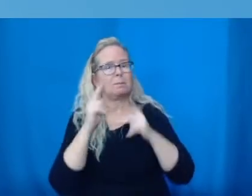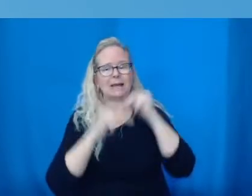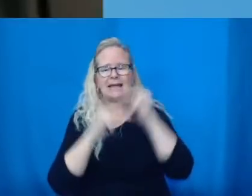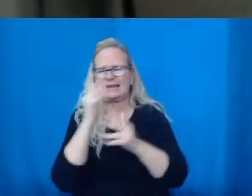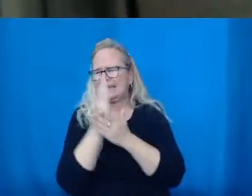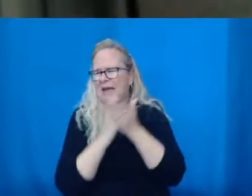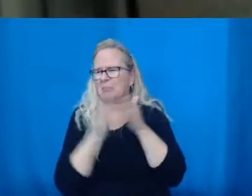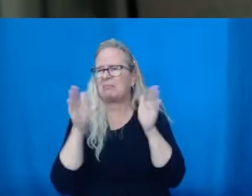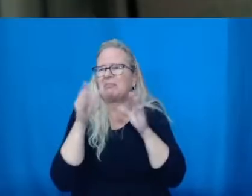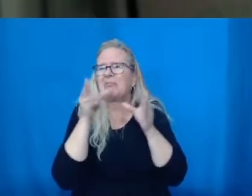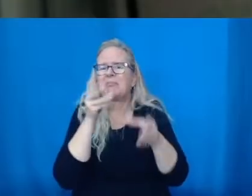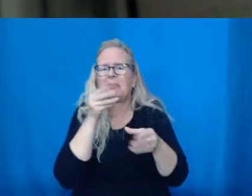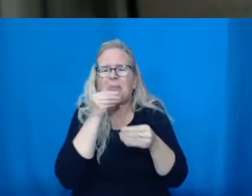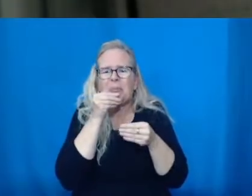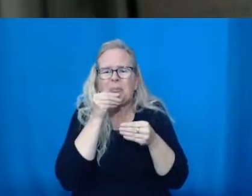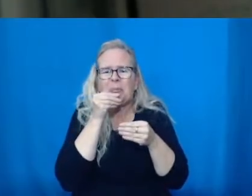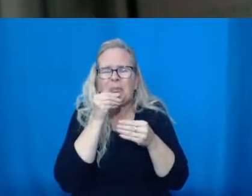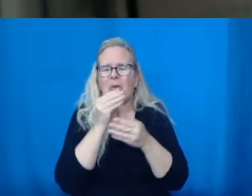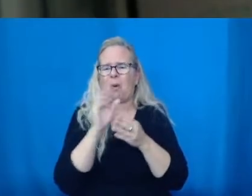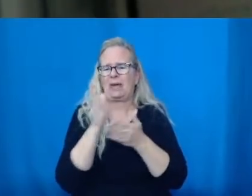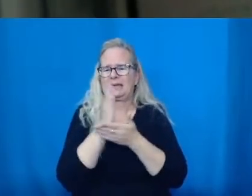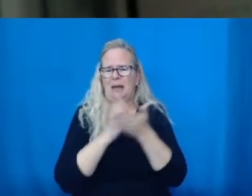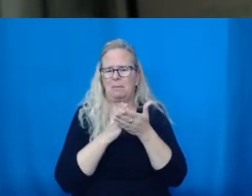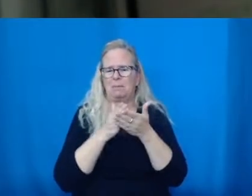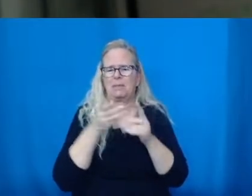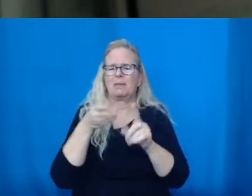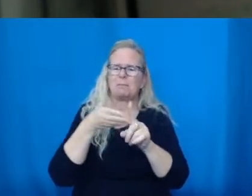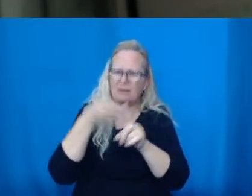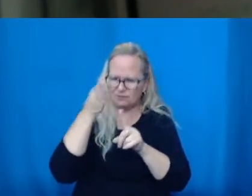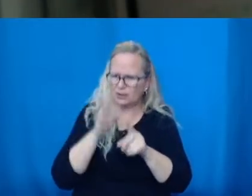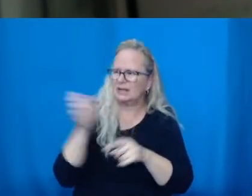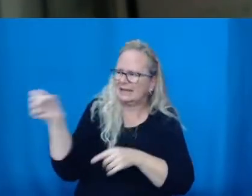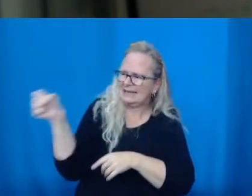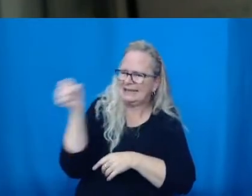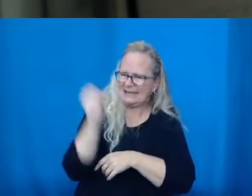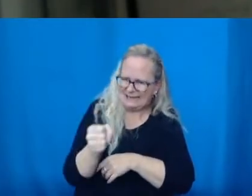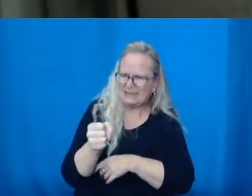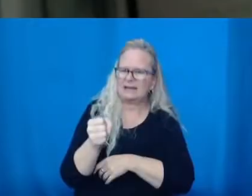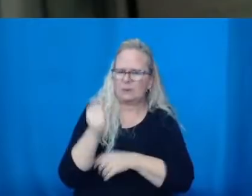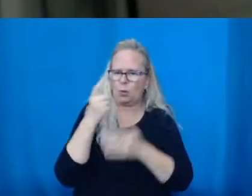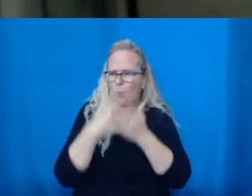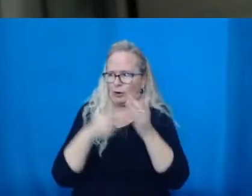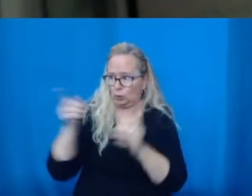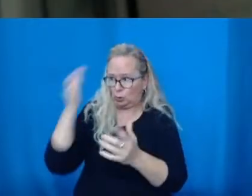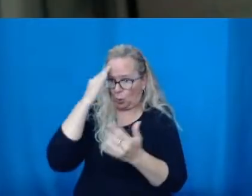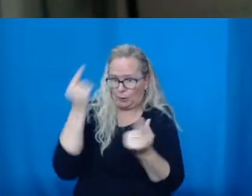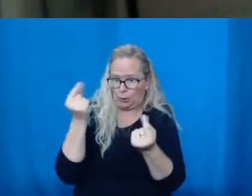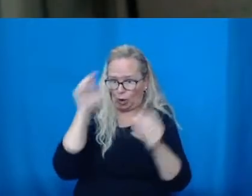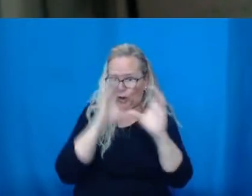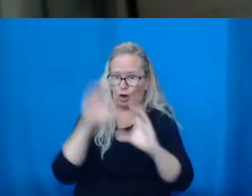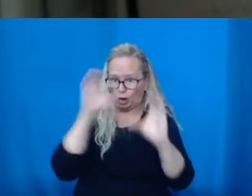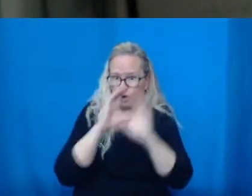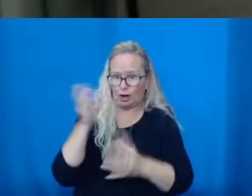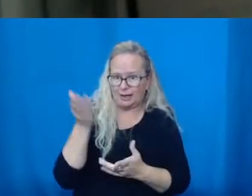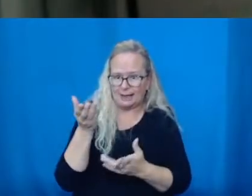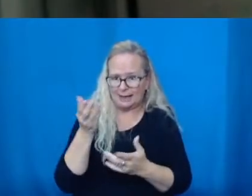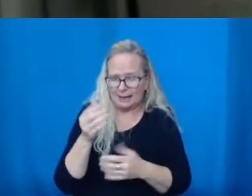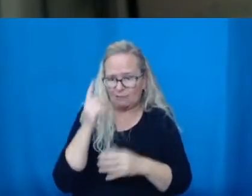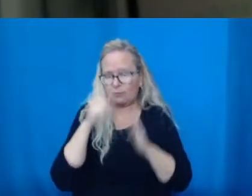licensed engineers registered with APEGA that follow the up-to-date guidelines from ASHRAE and that recognize the importance of airborne